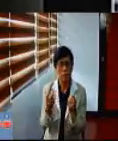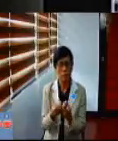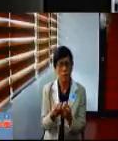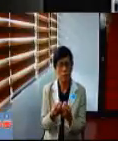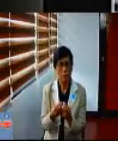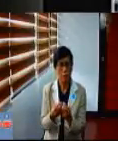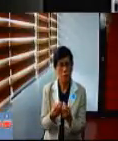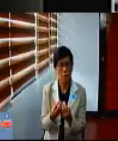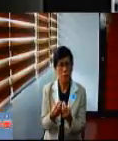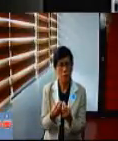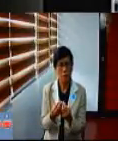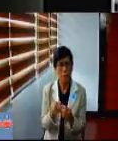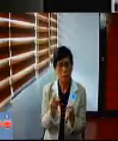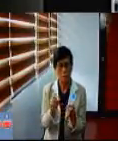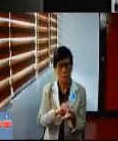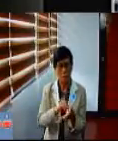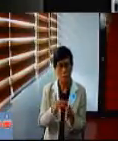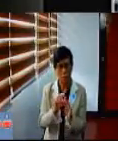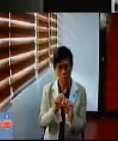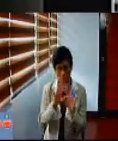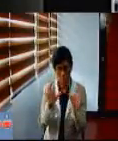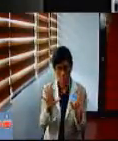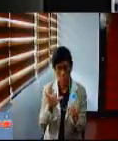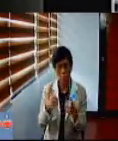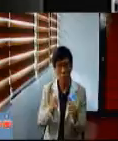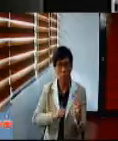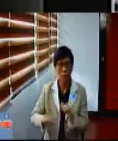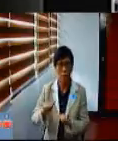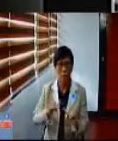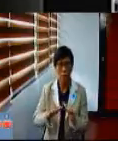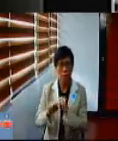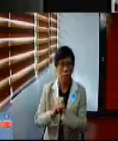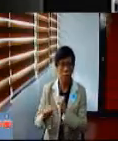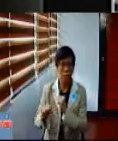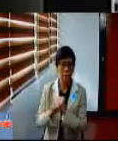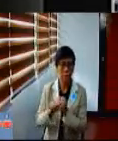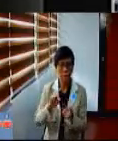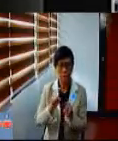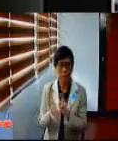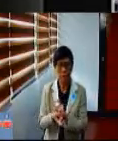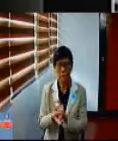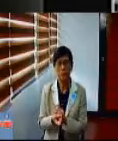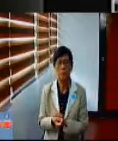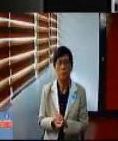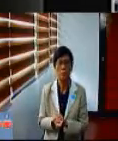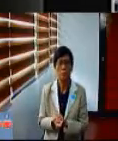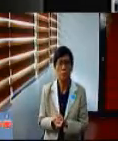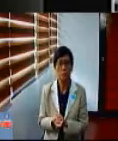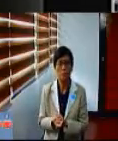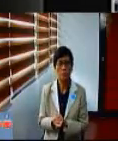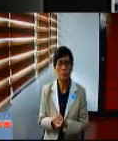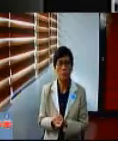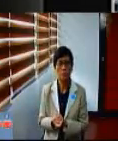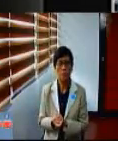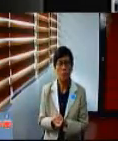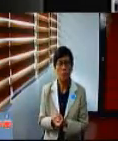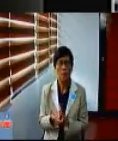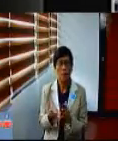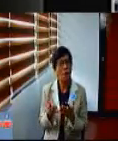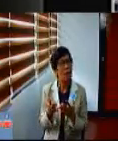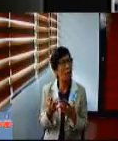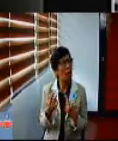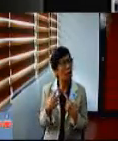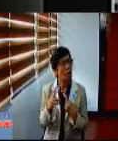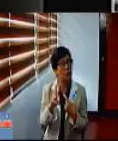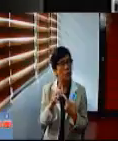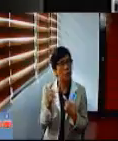act and how to advocate for change. If I may, Your Honours, add one or two other aspects of what